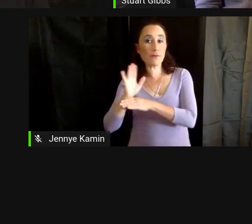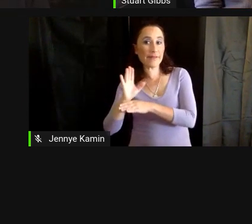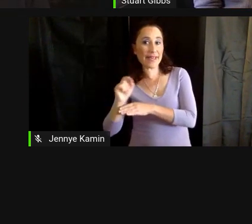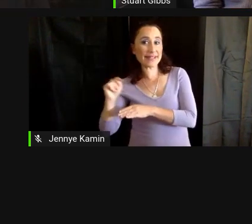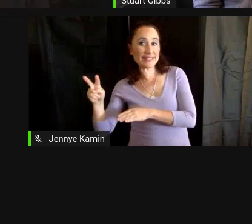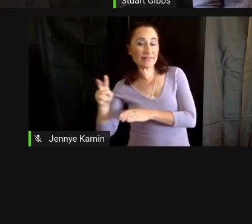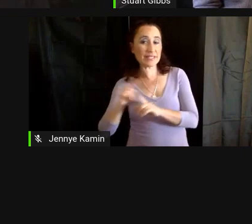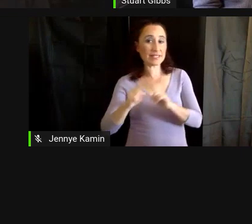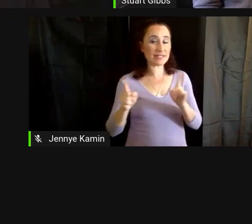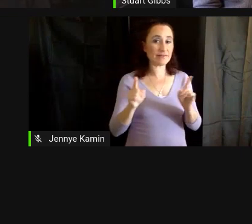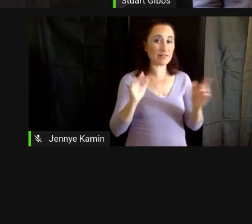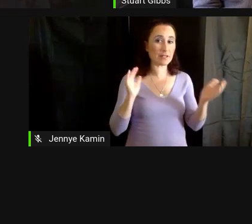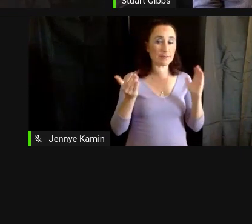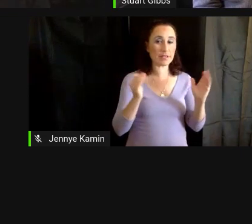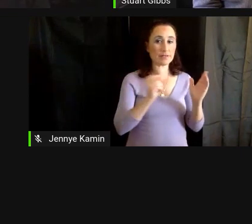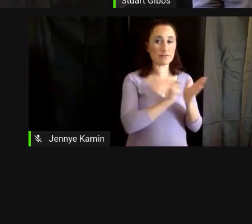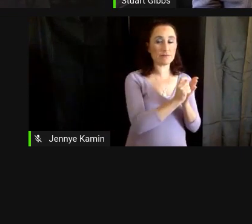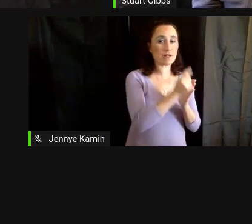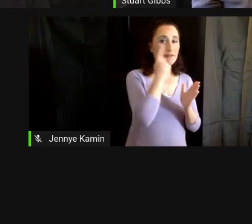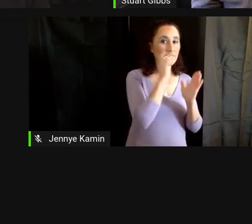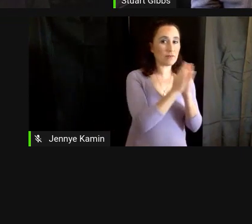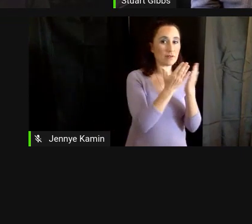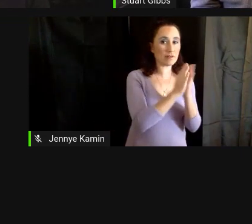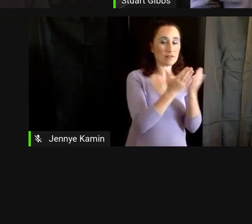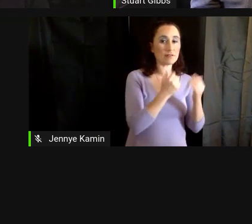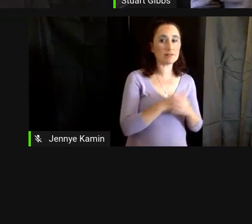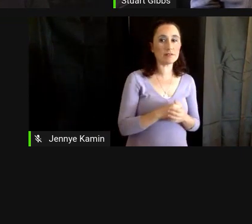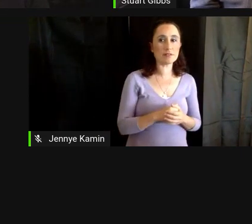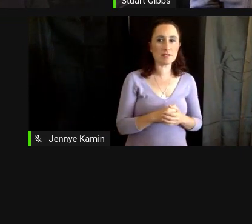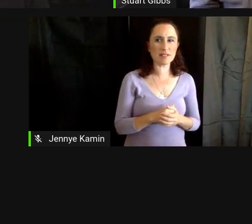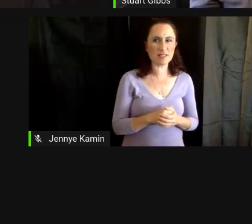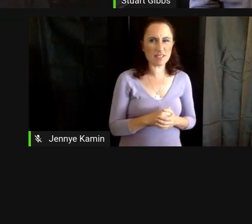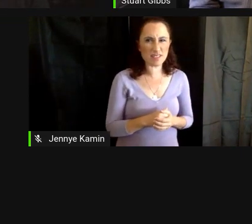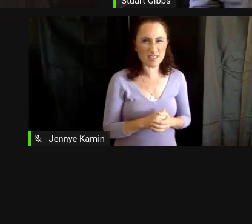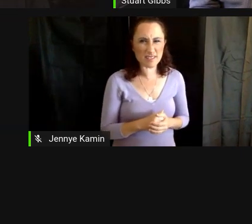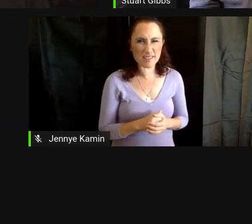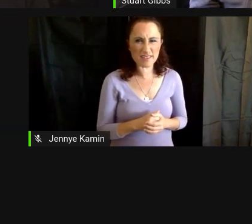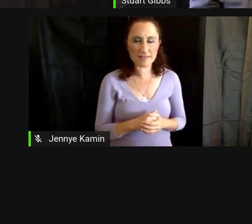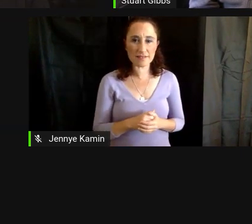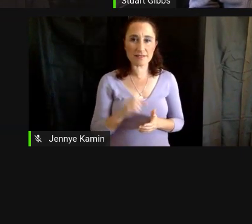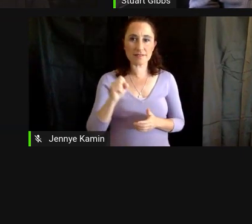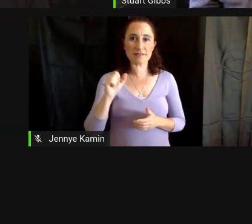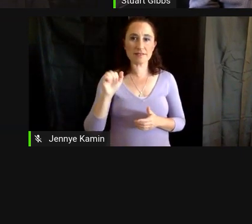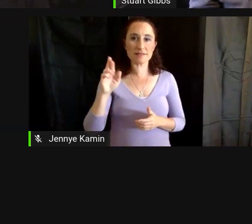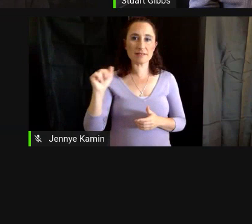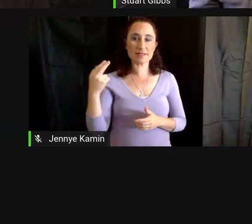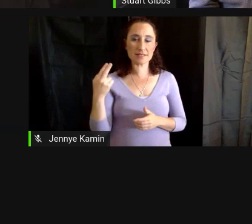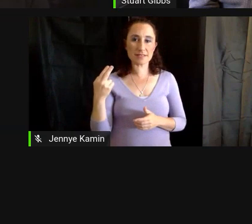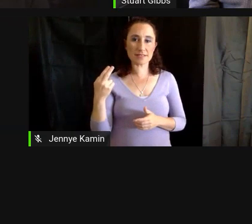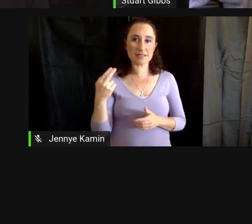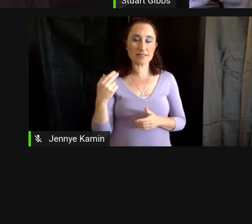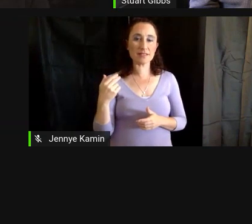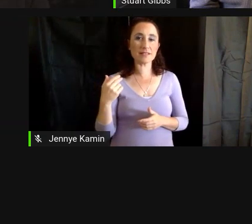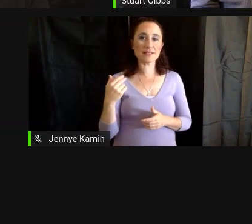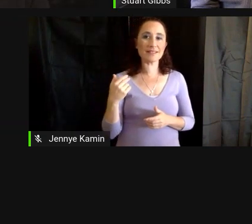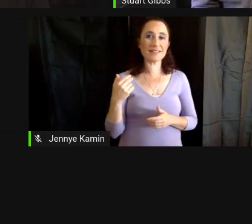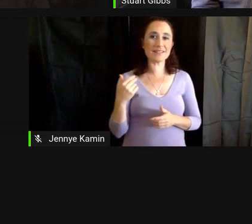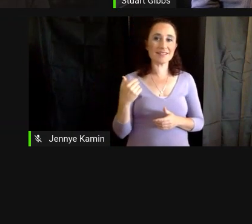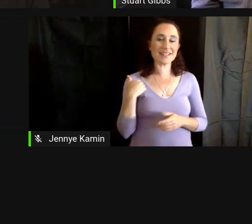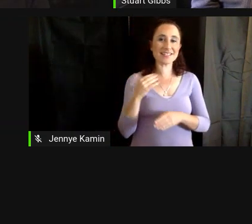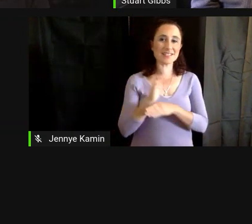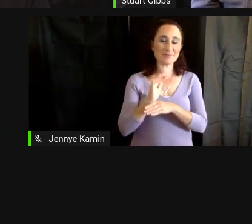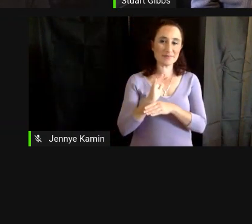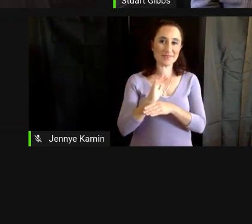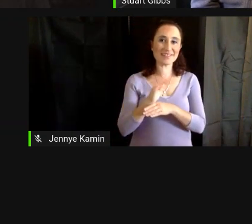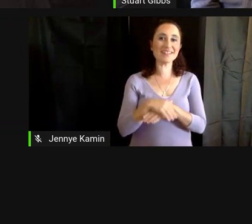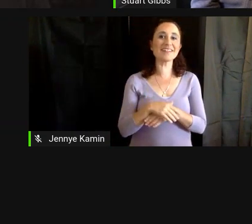from writing books. And I know that, so Sarah has a movie that's coming out soon. I do, Put Out Magic will be